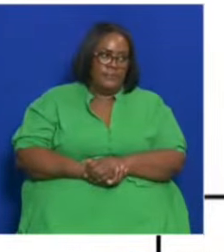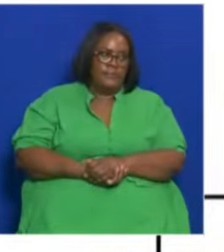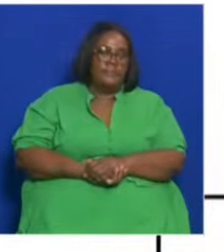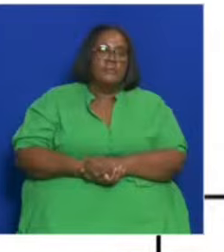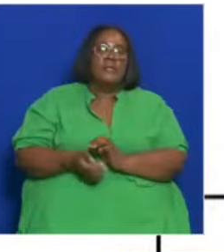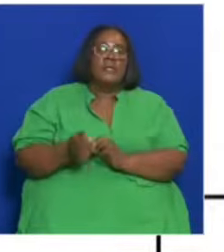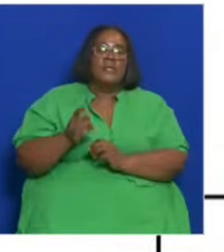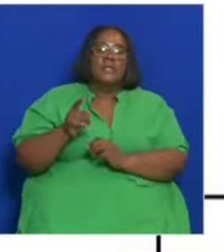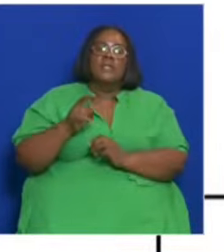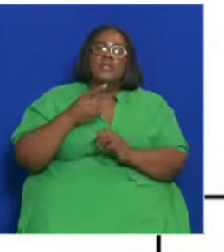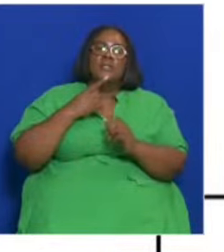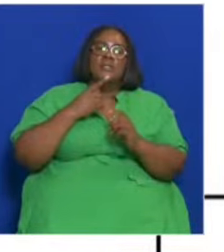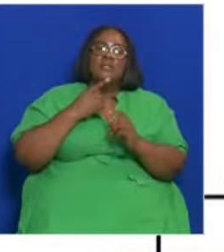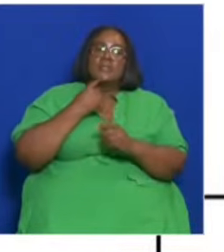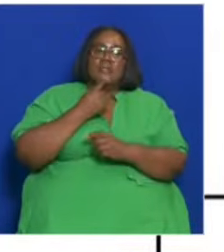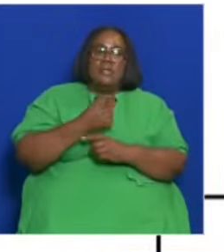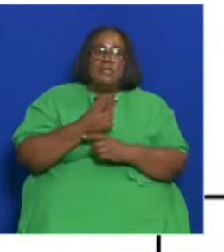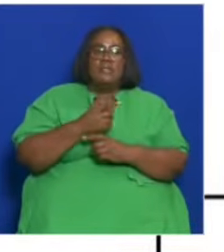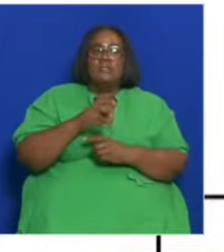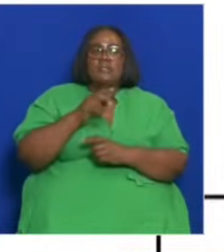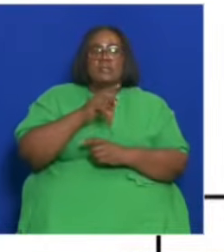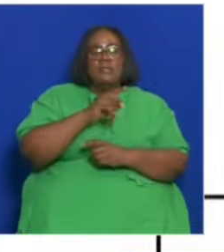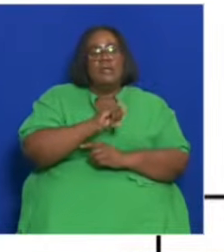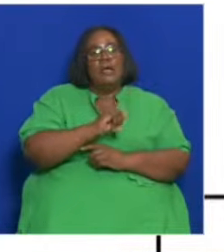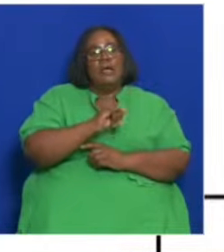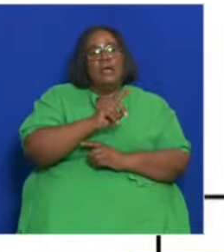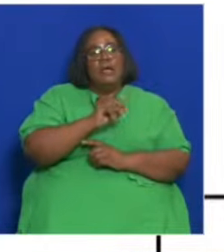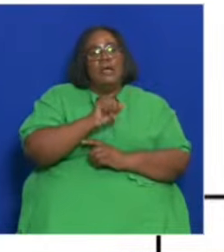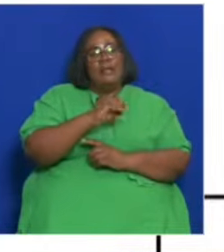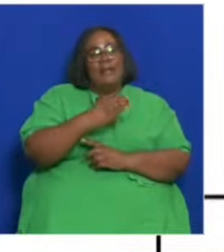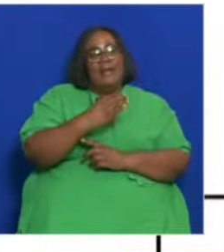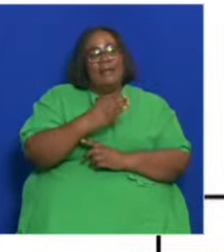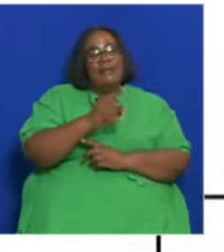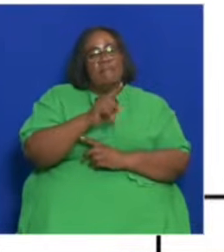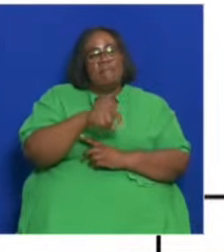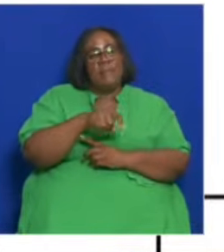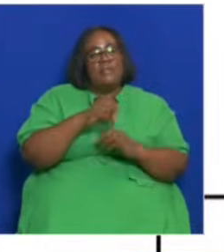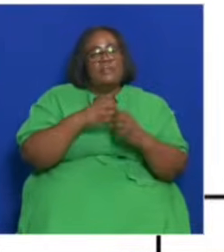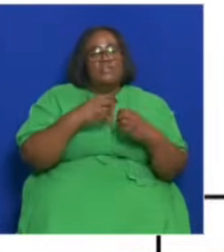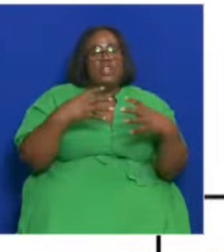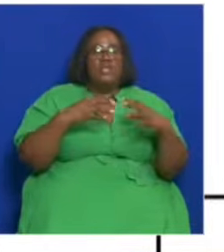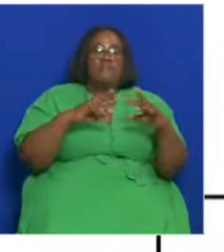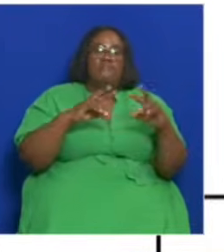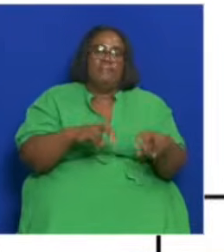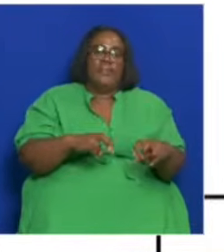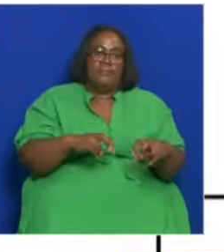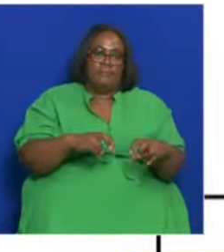that IDAC was to initiate investigations into.